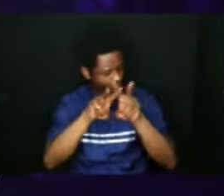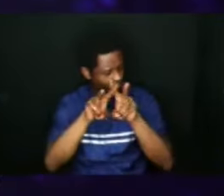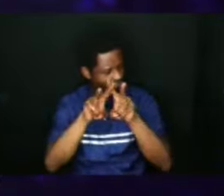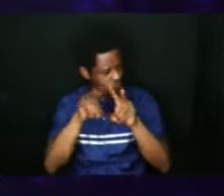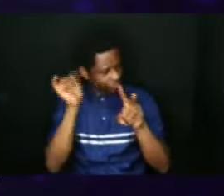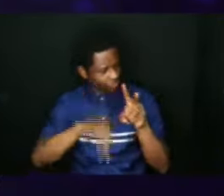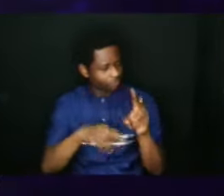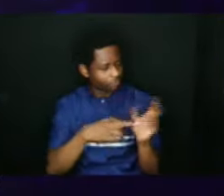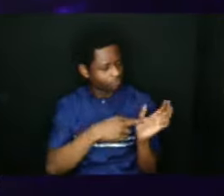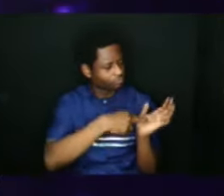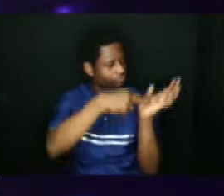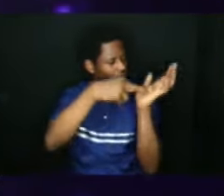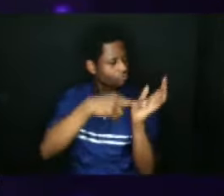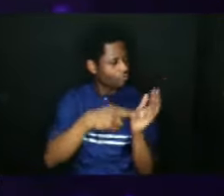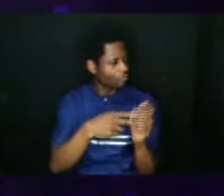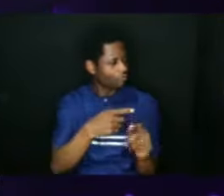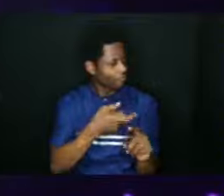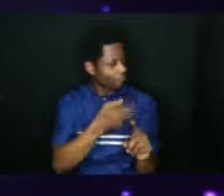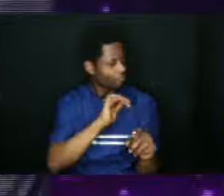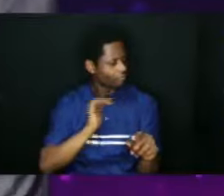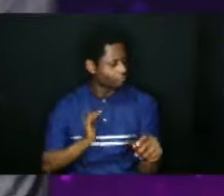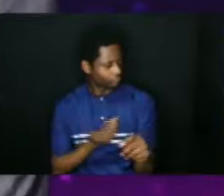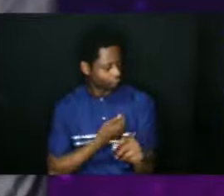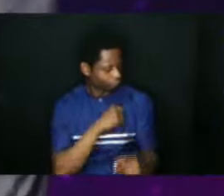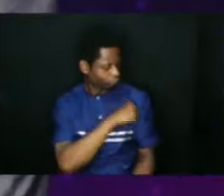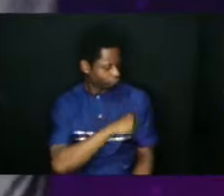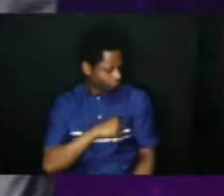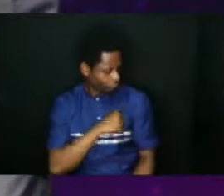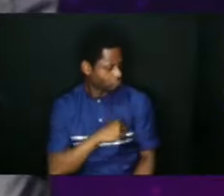our attitudes.